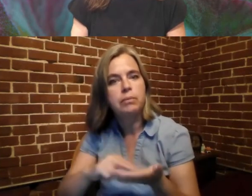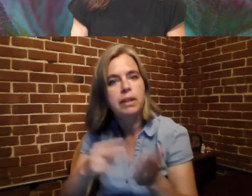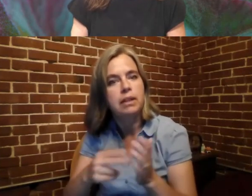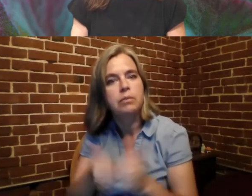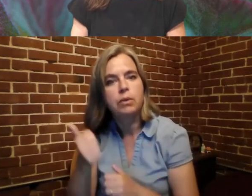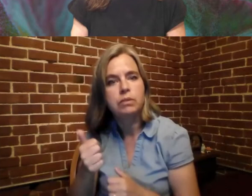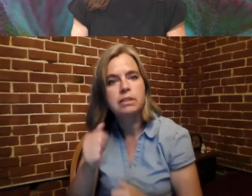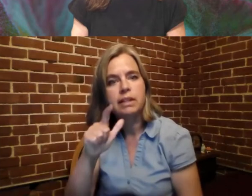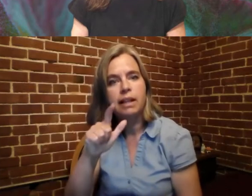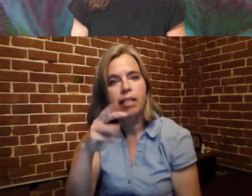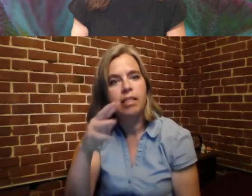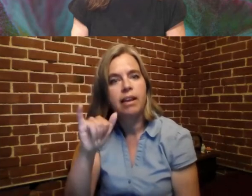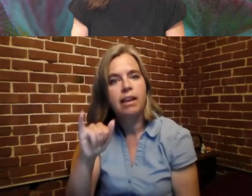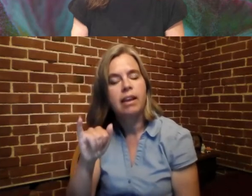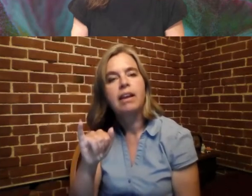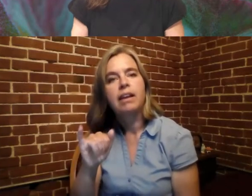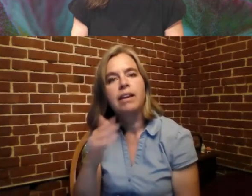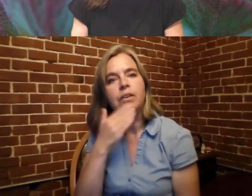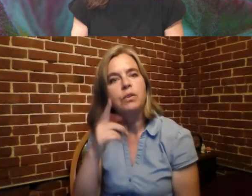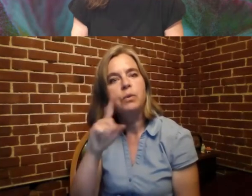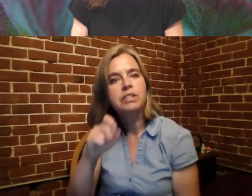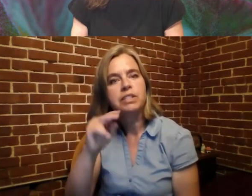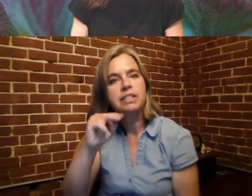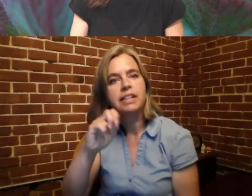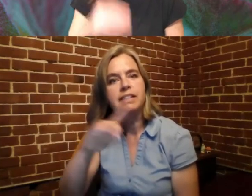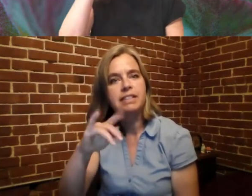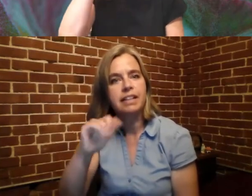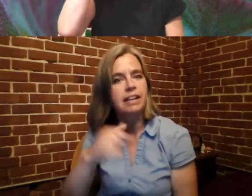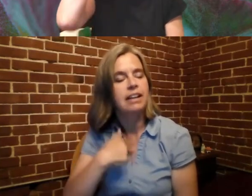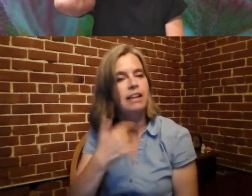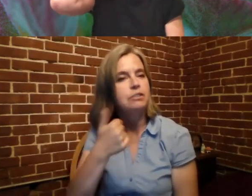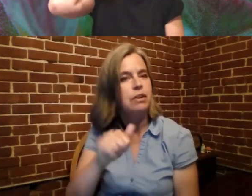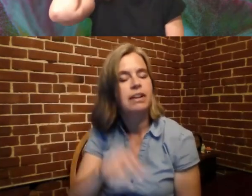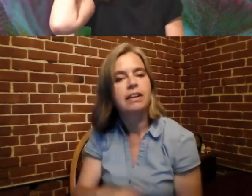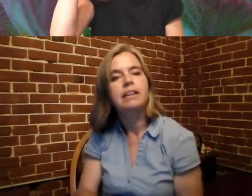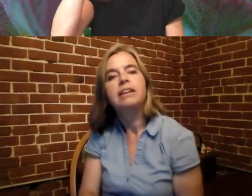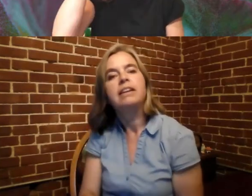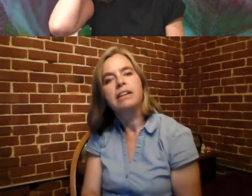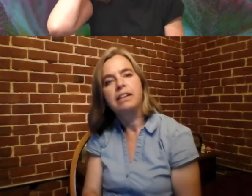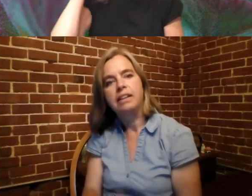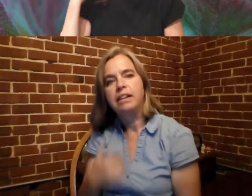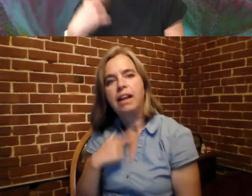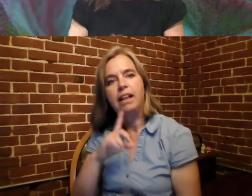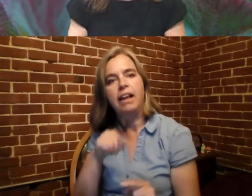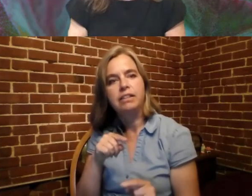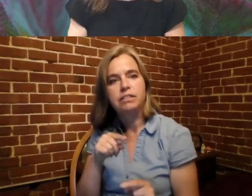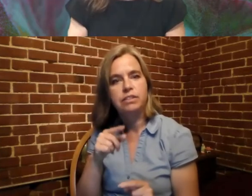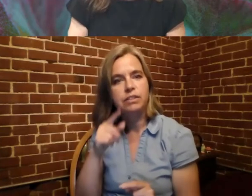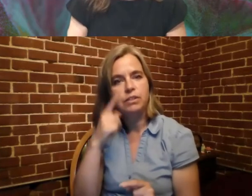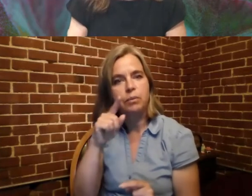That's a really good question, Mashka. I try to do that. So I'll try first, Lorraine, if you don't